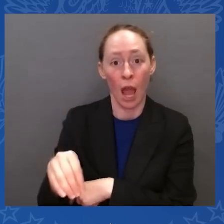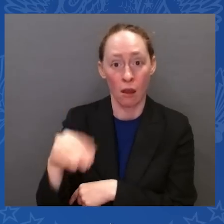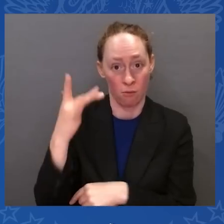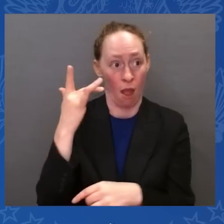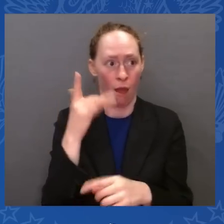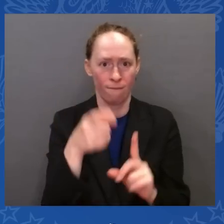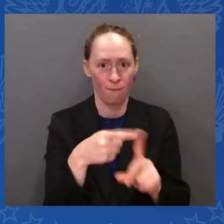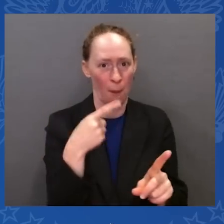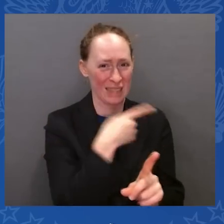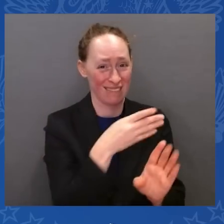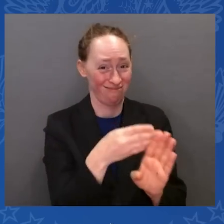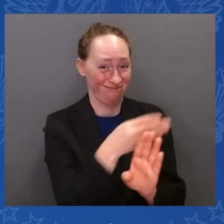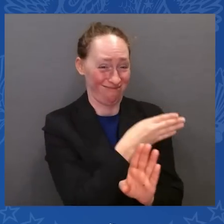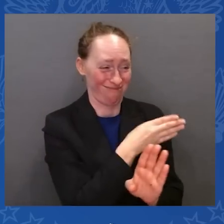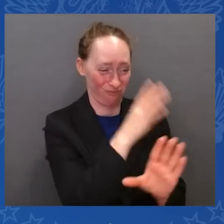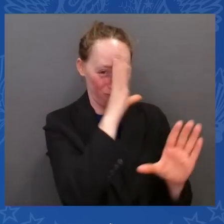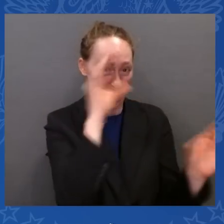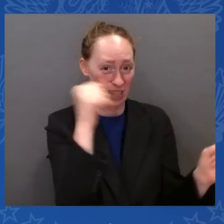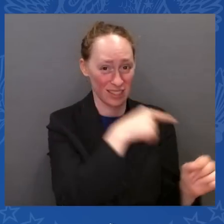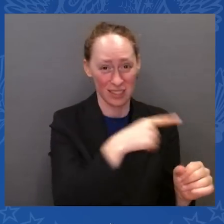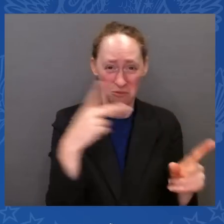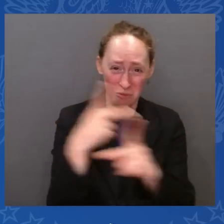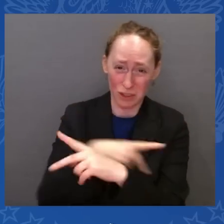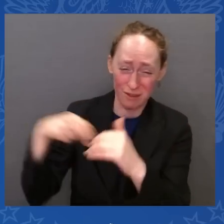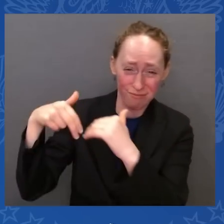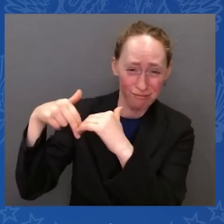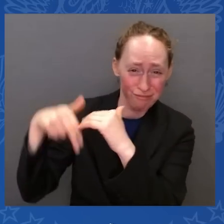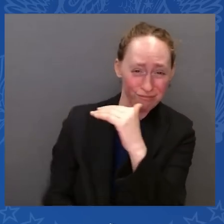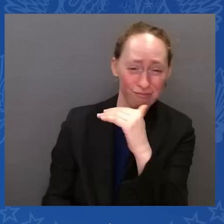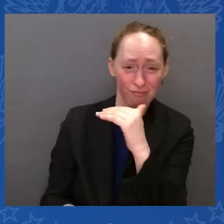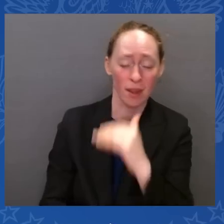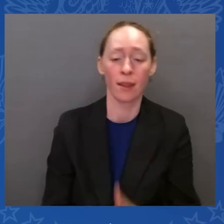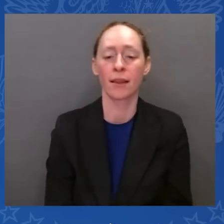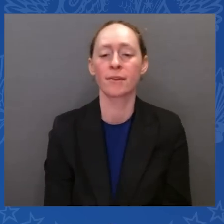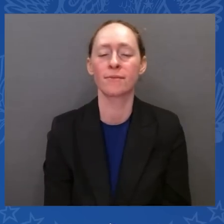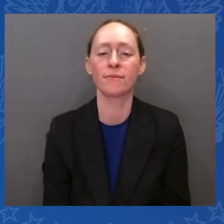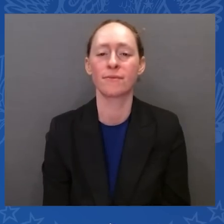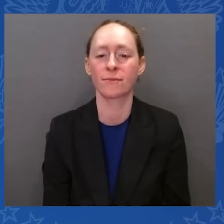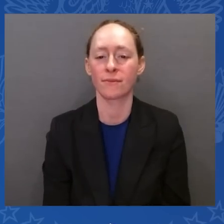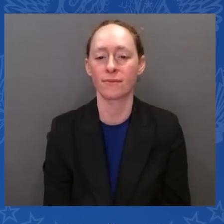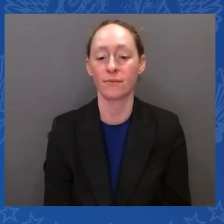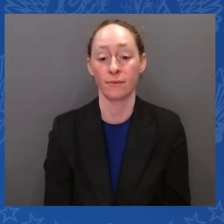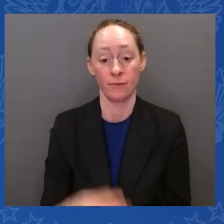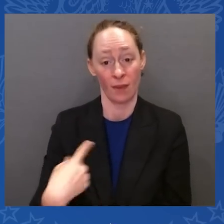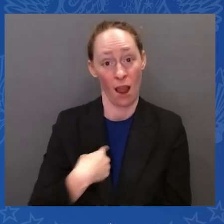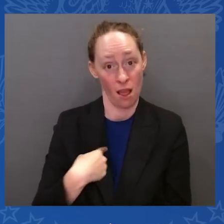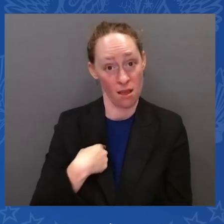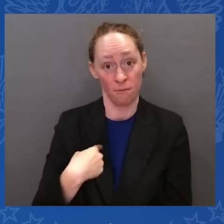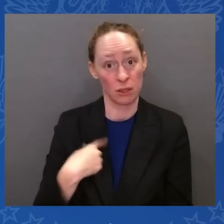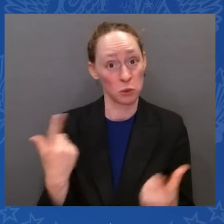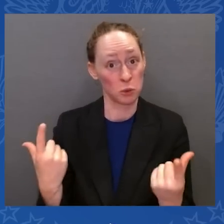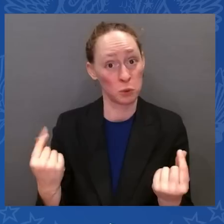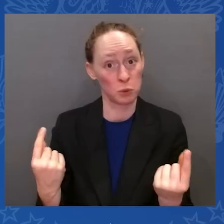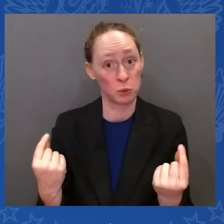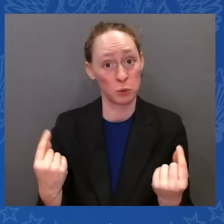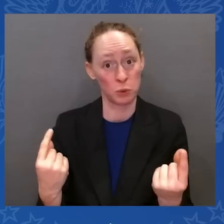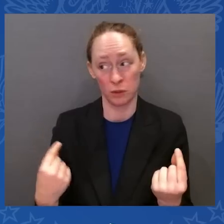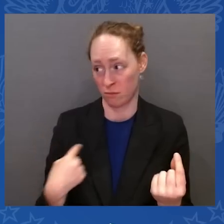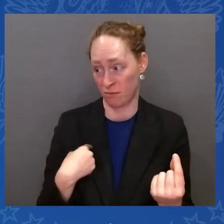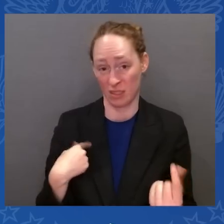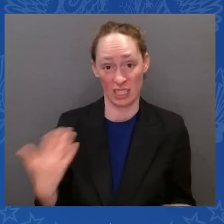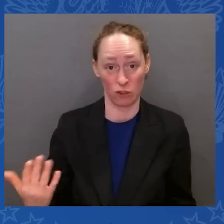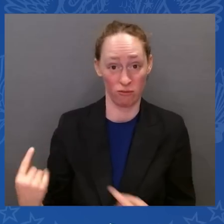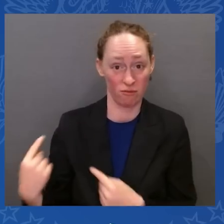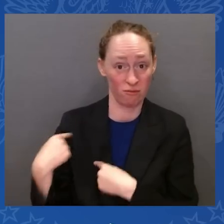40% over the 200-year, it went up 40% under my predecessor. And that's the problem we're dealing with